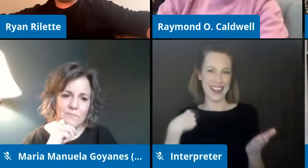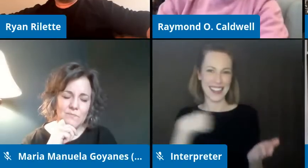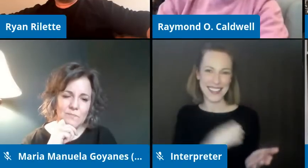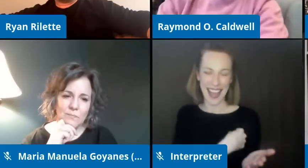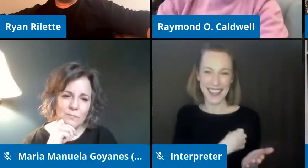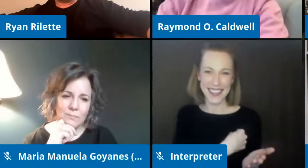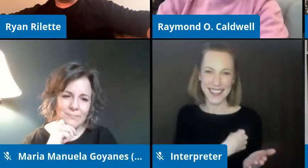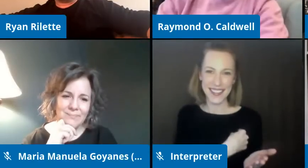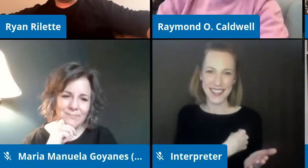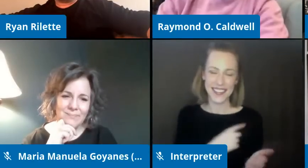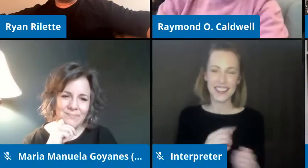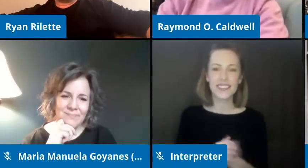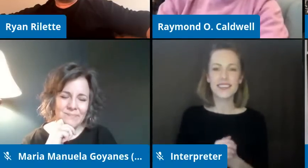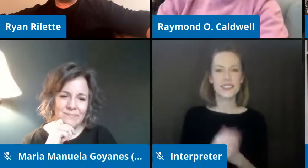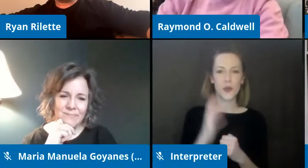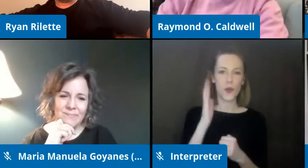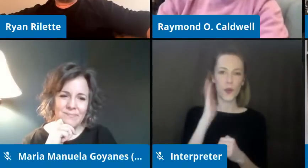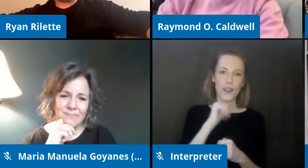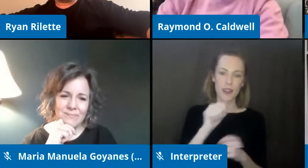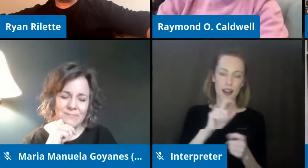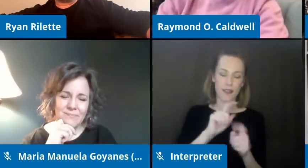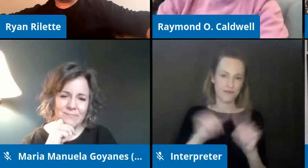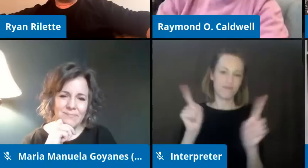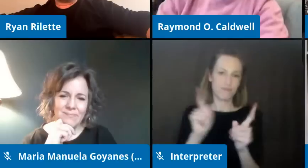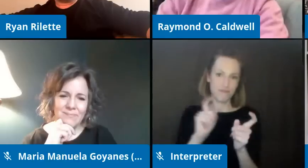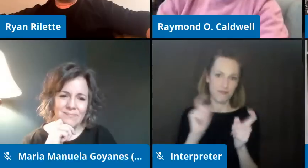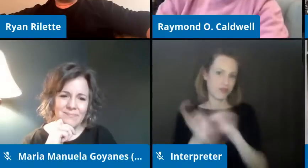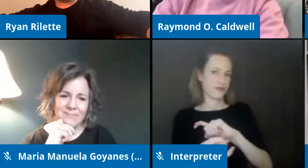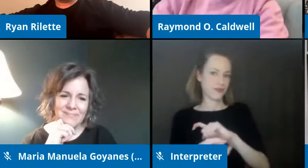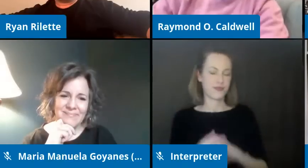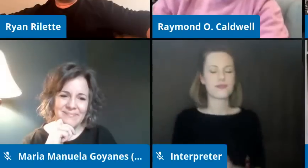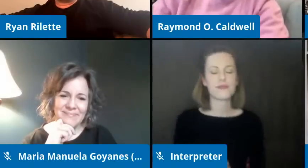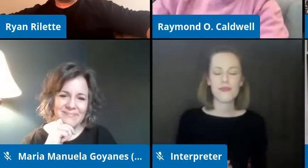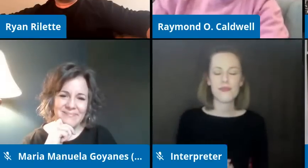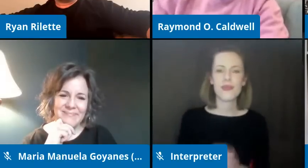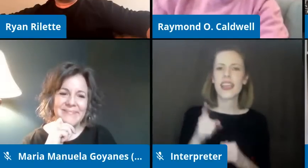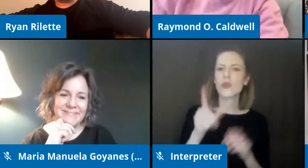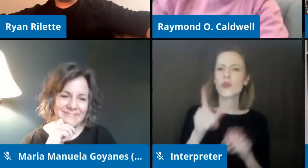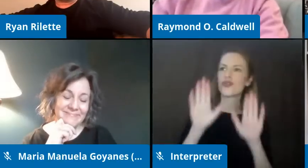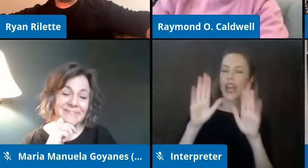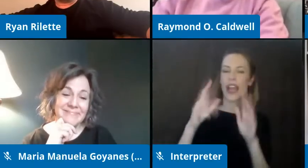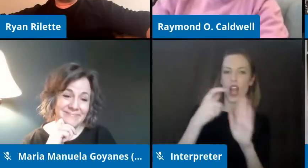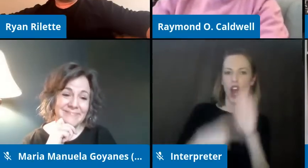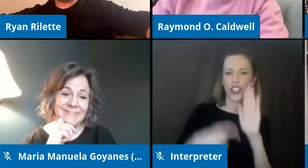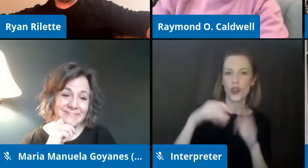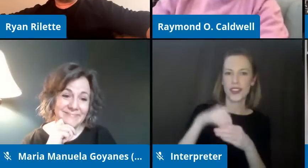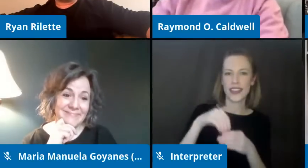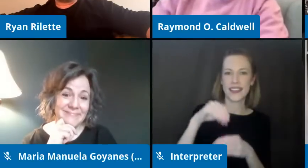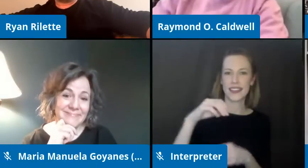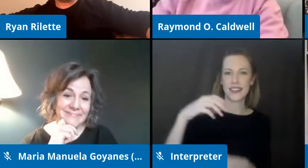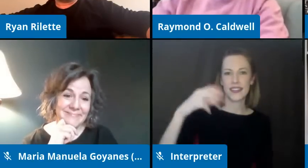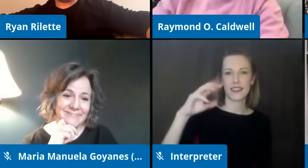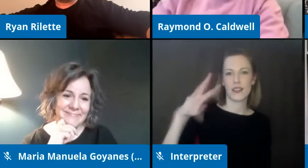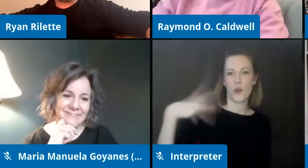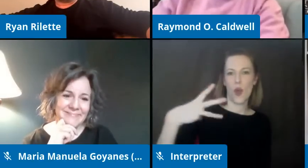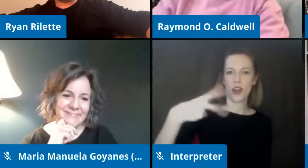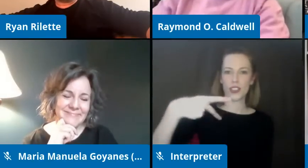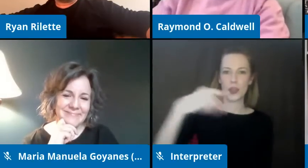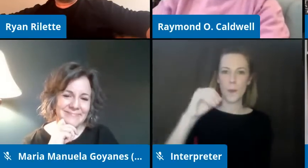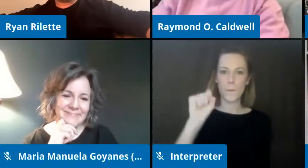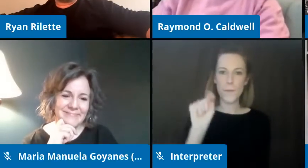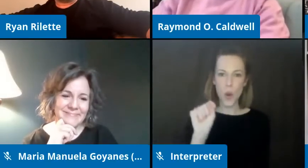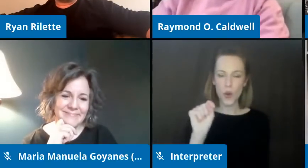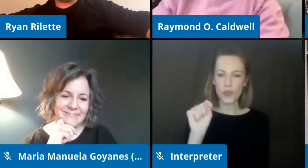know, and there was a great article in the Post with Tracy Oliveira and Evan Casey, the picture of them,